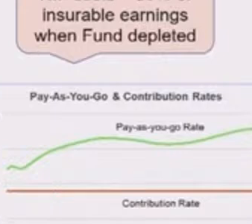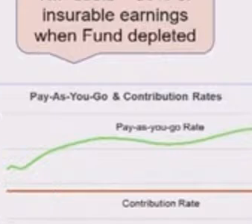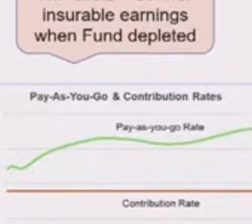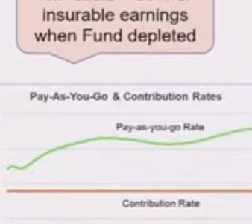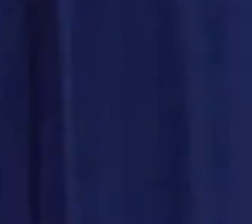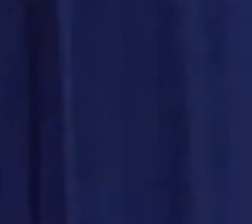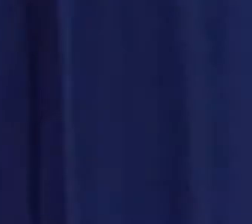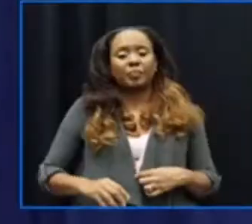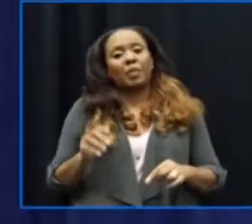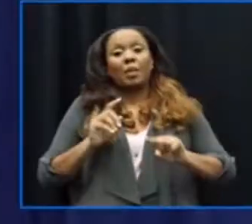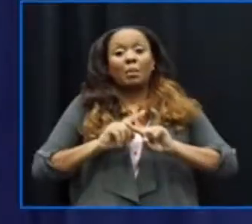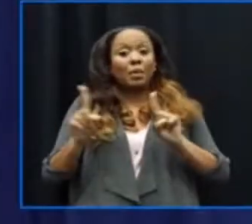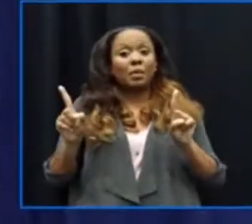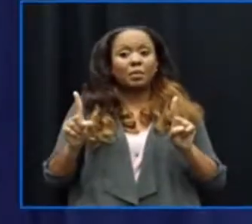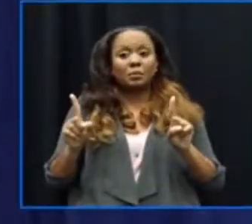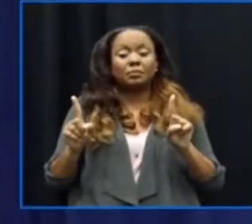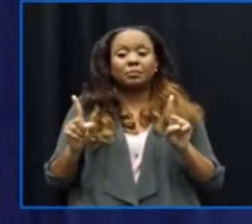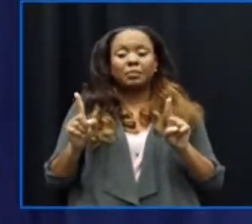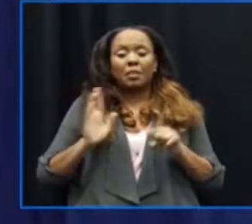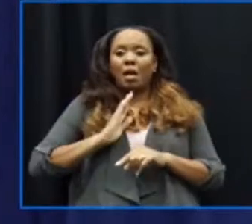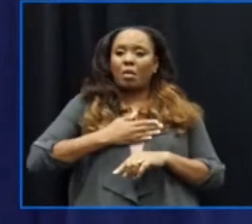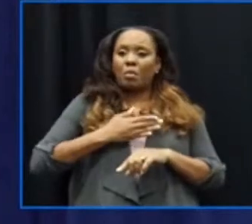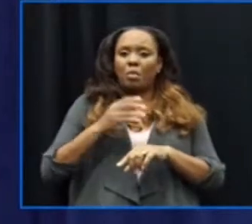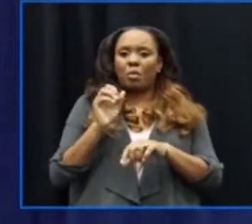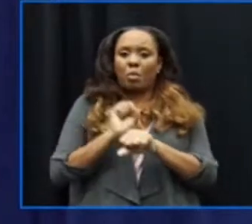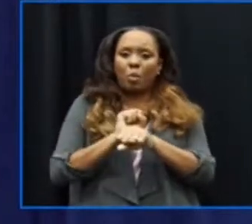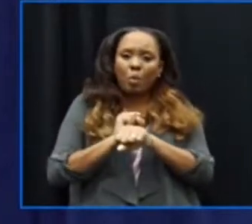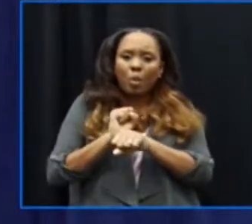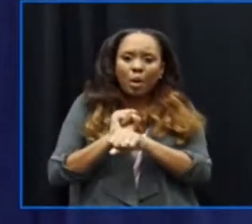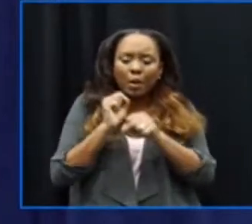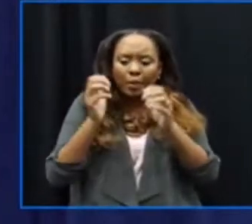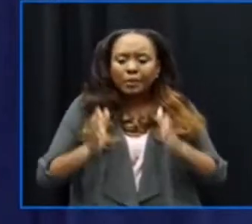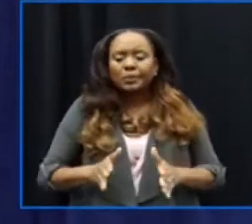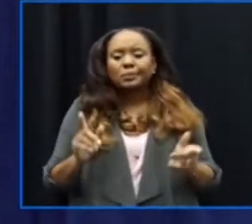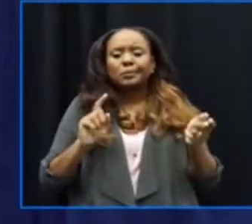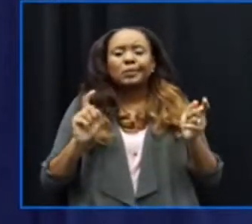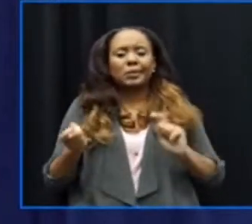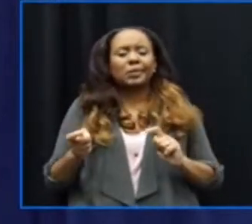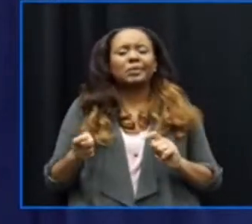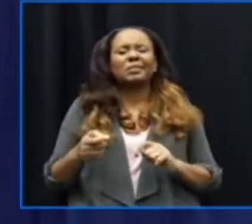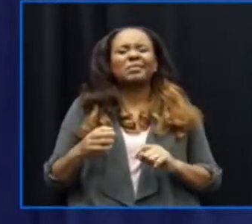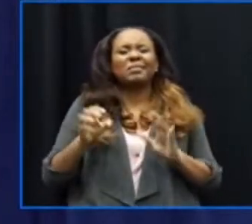However, the working population is shrinking. So if you think about